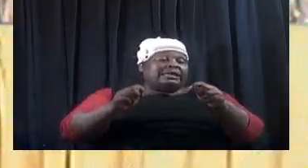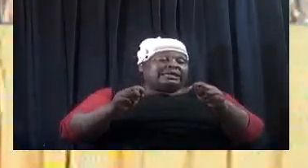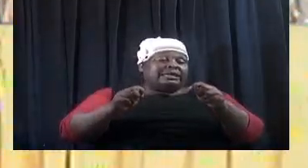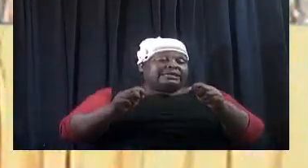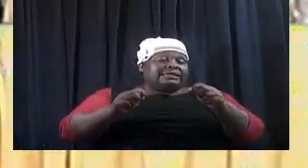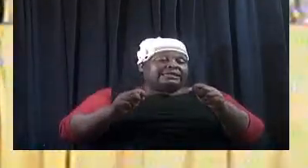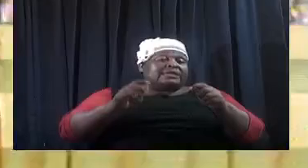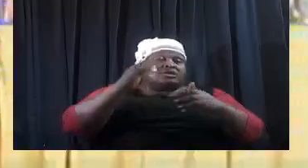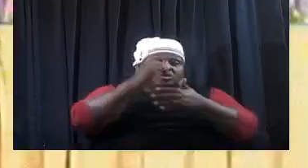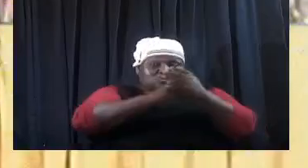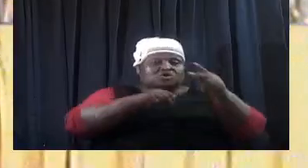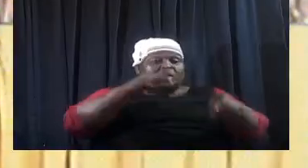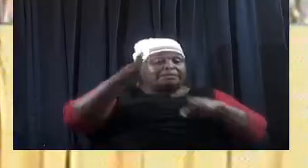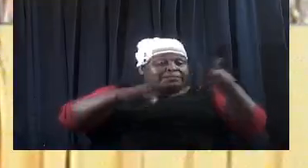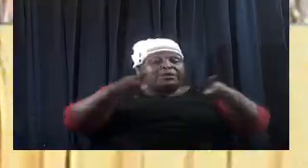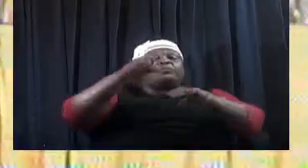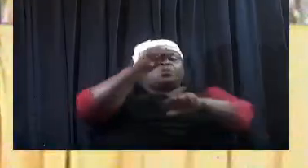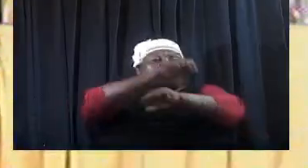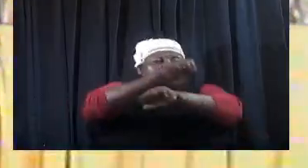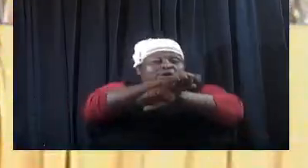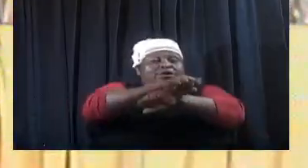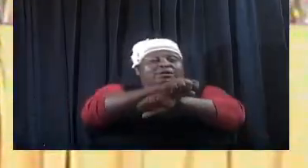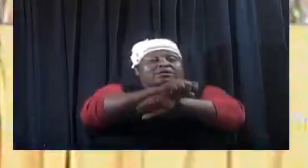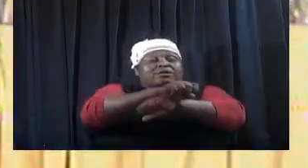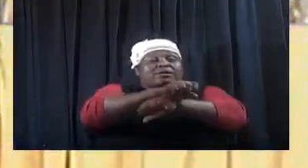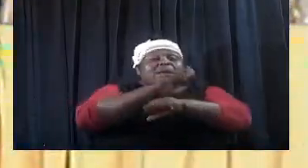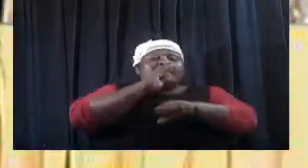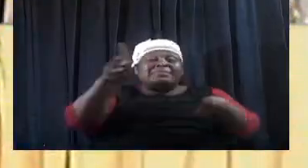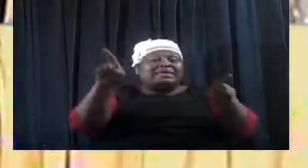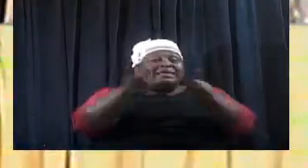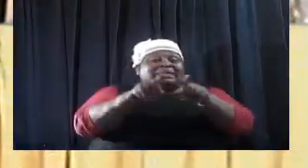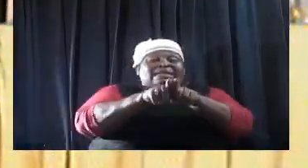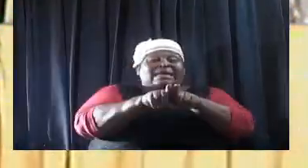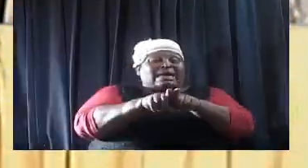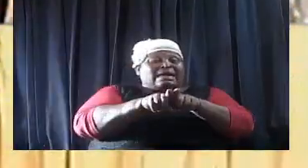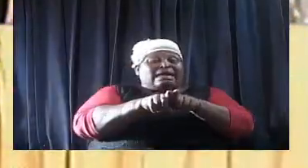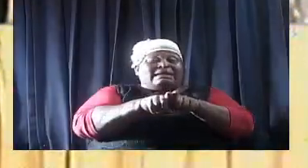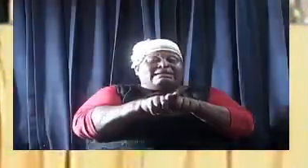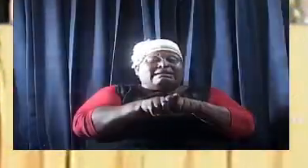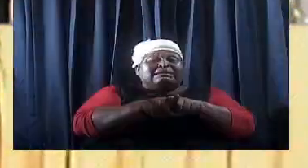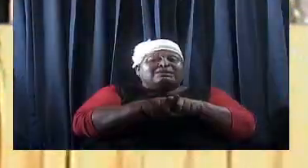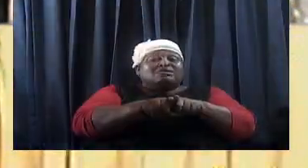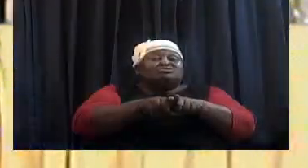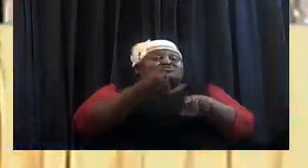And some people works are going to be like stubble and hay